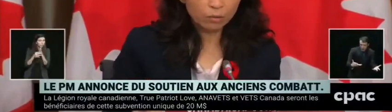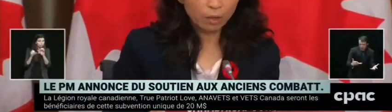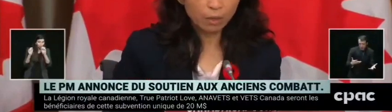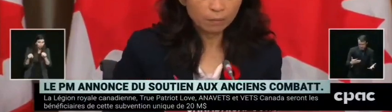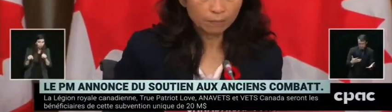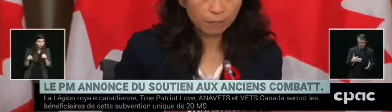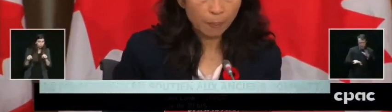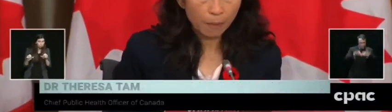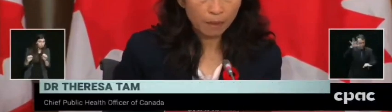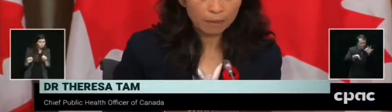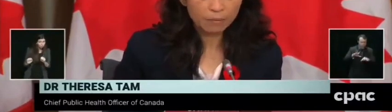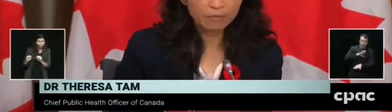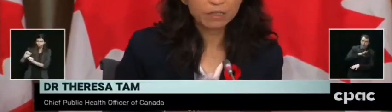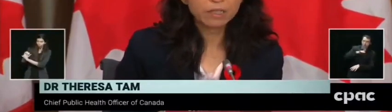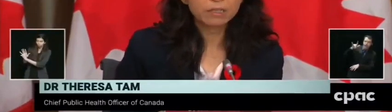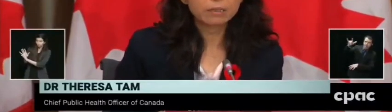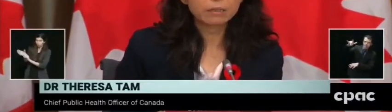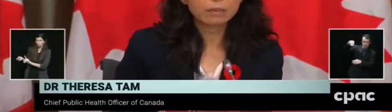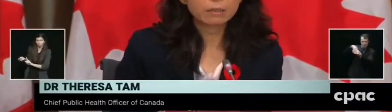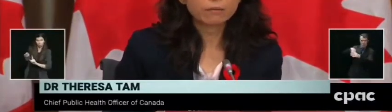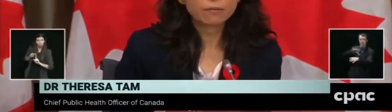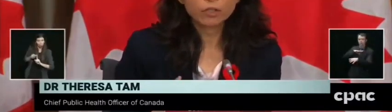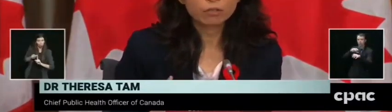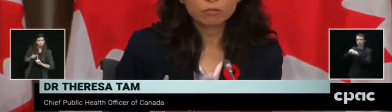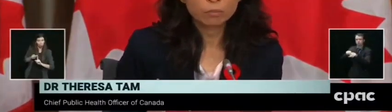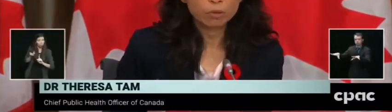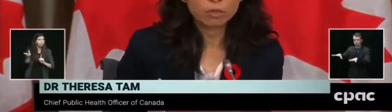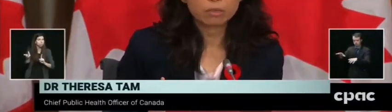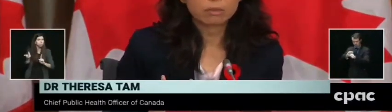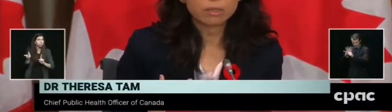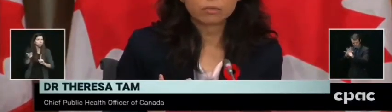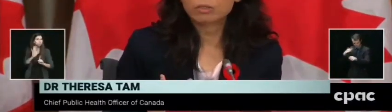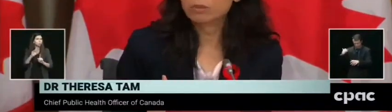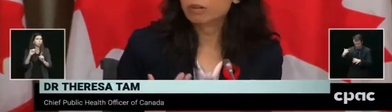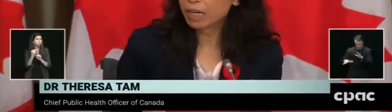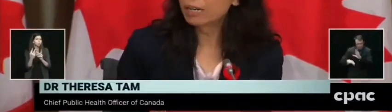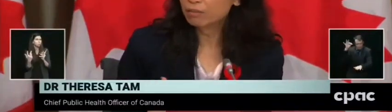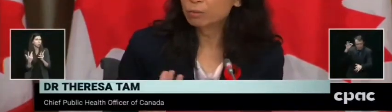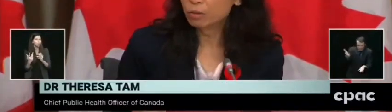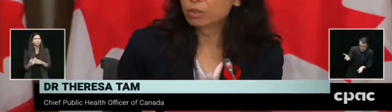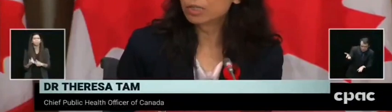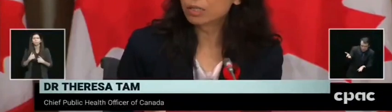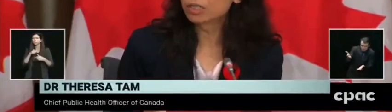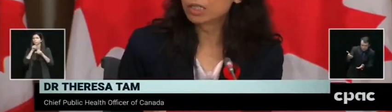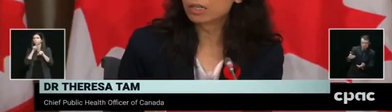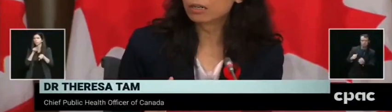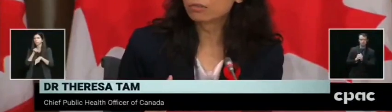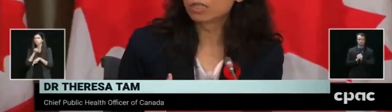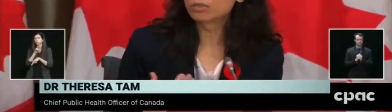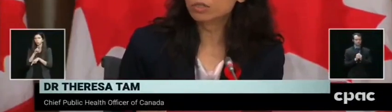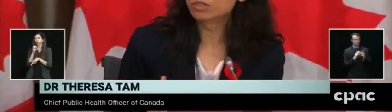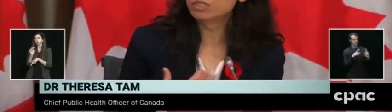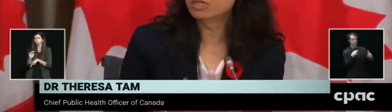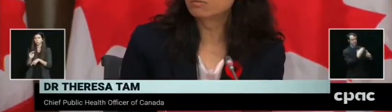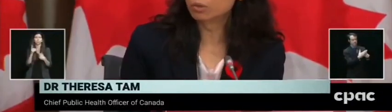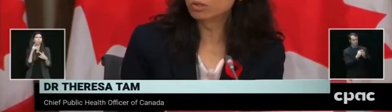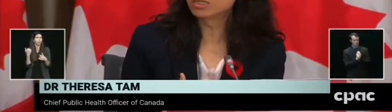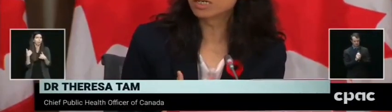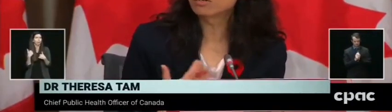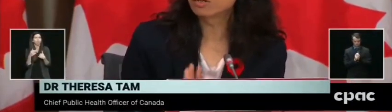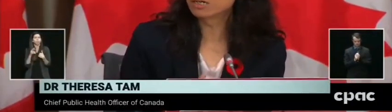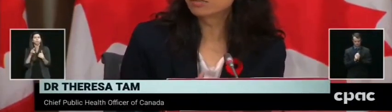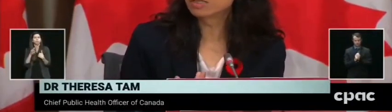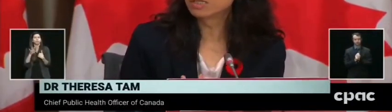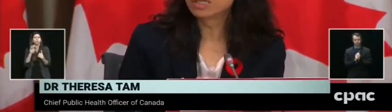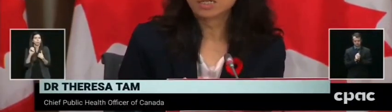Yeah, so there's been very few reports, extremely rare reports, actually, of transmission